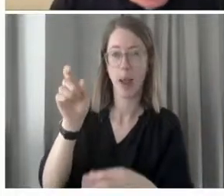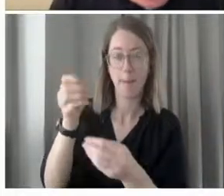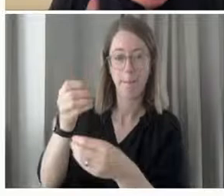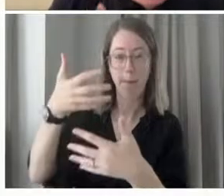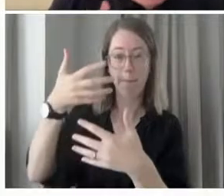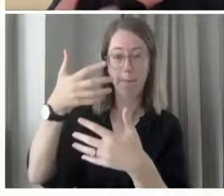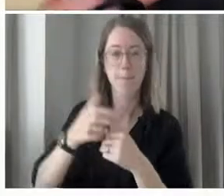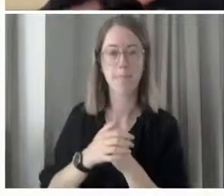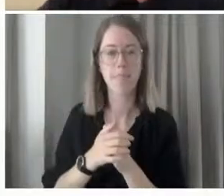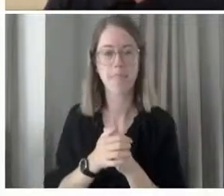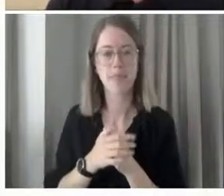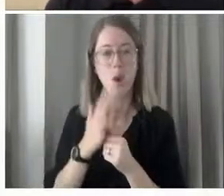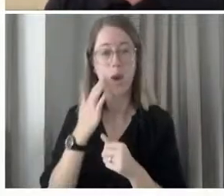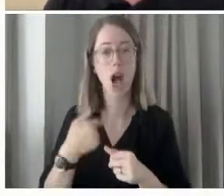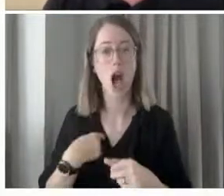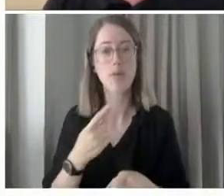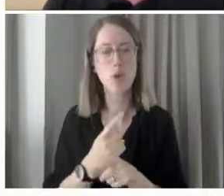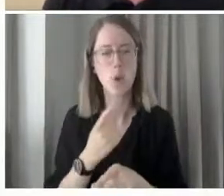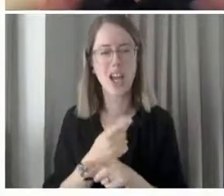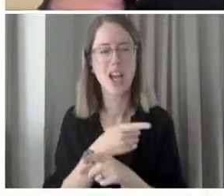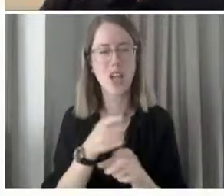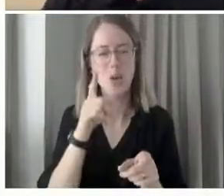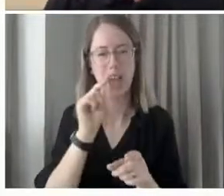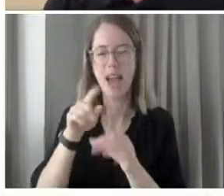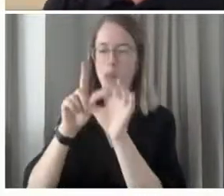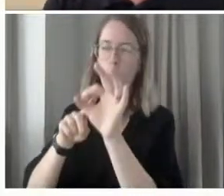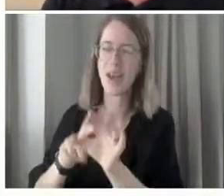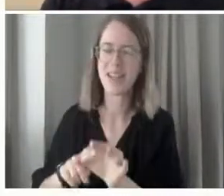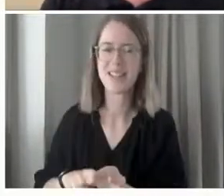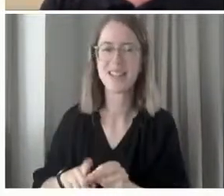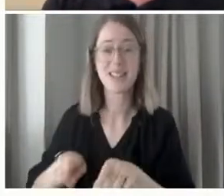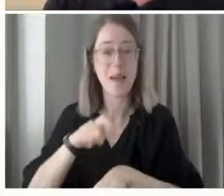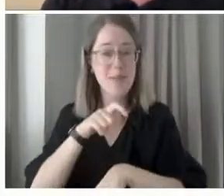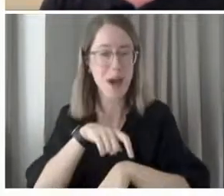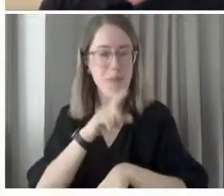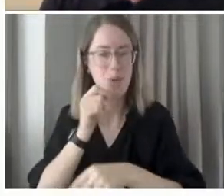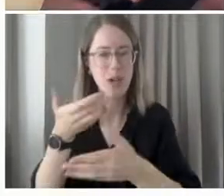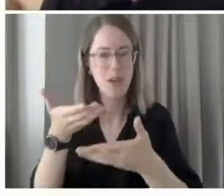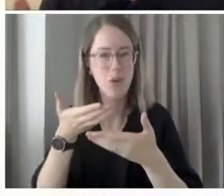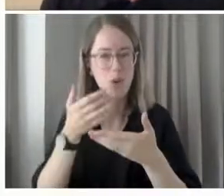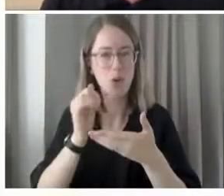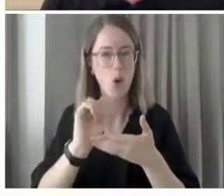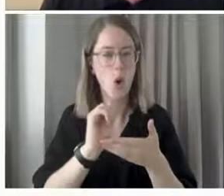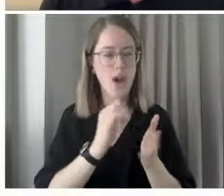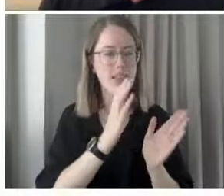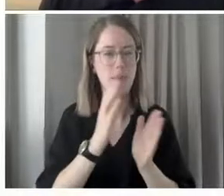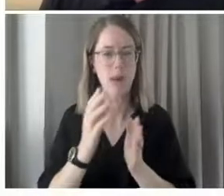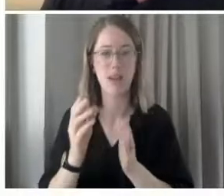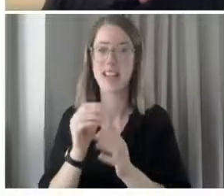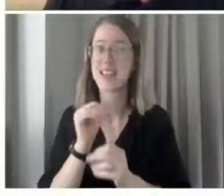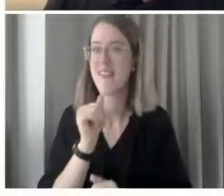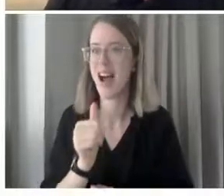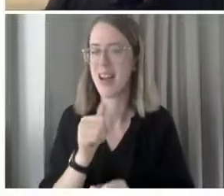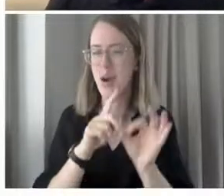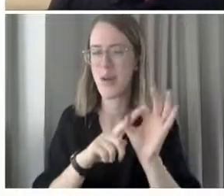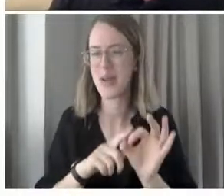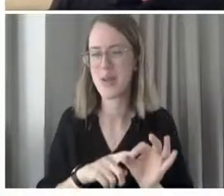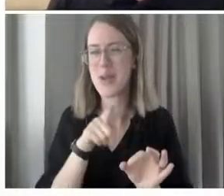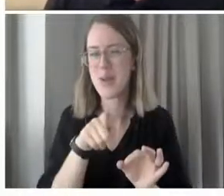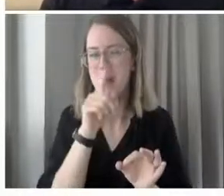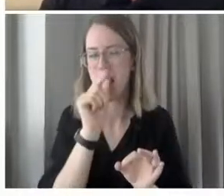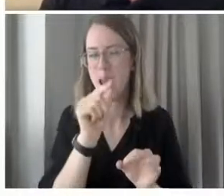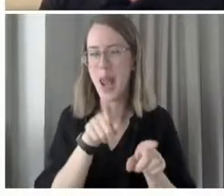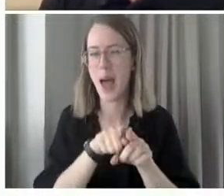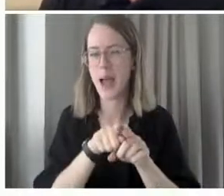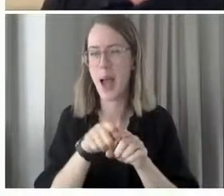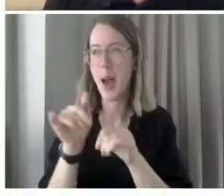And while I'm speaking, you can take the quiz and it'll give you your segment within 60 seconds. It's quite fun. You can do it as a party trick on